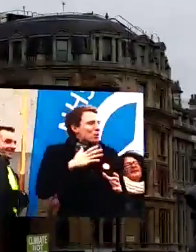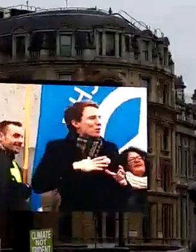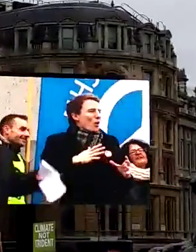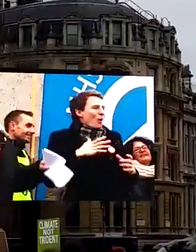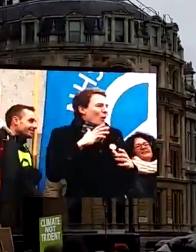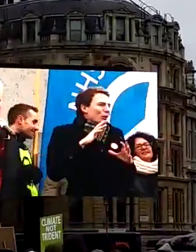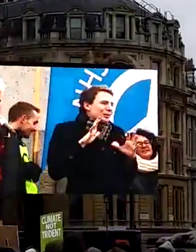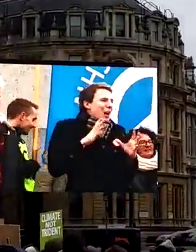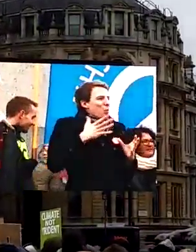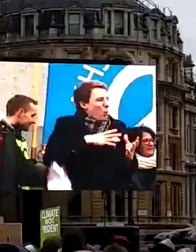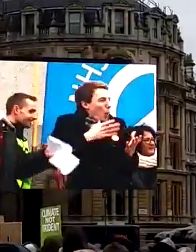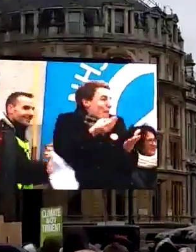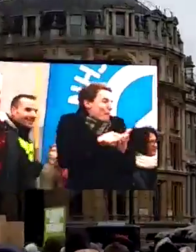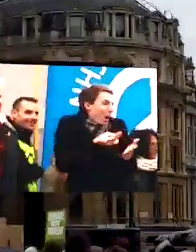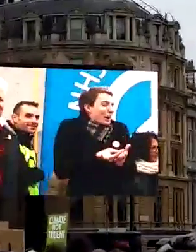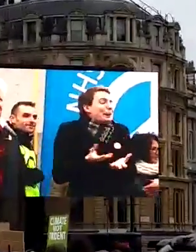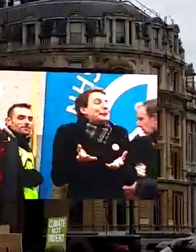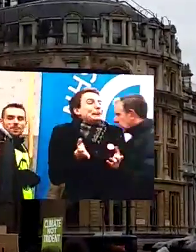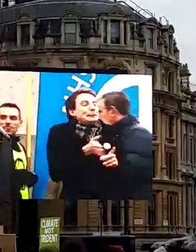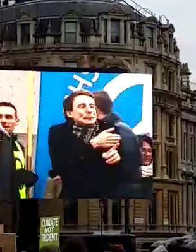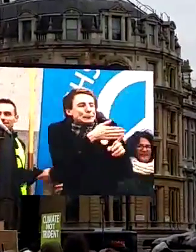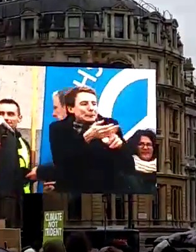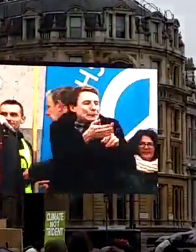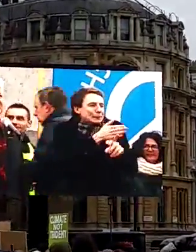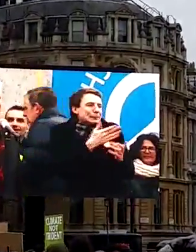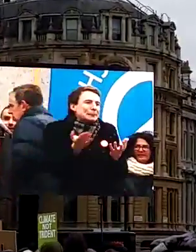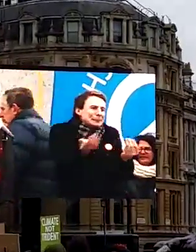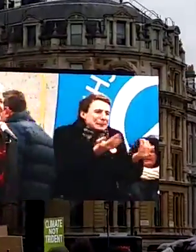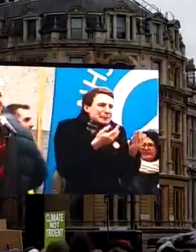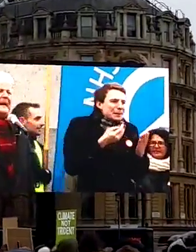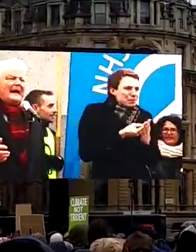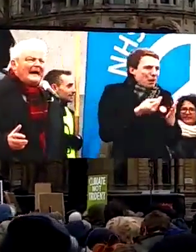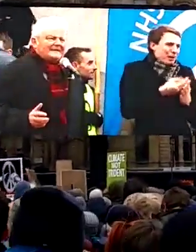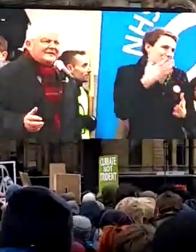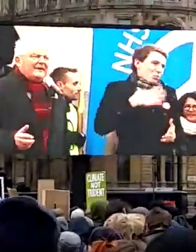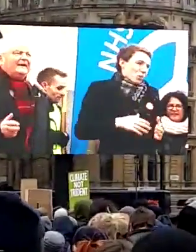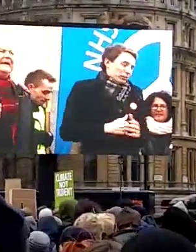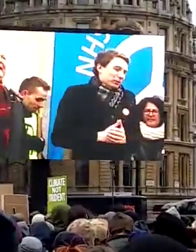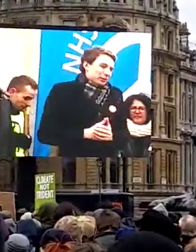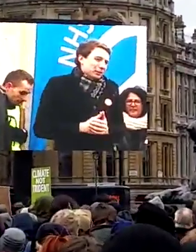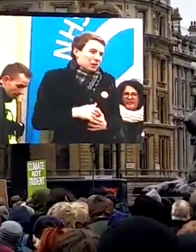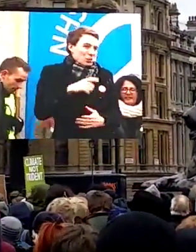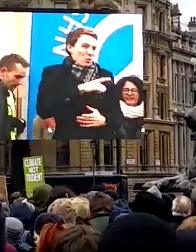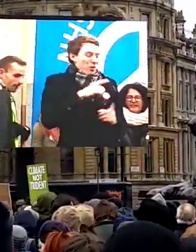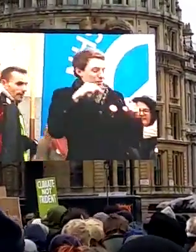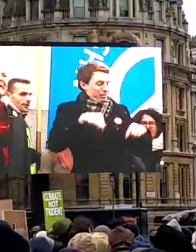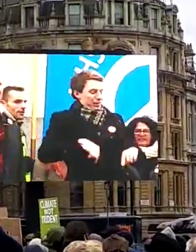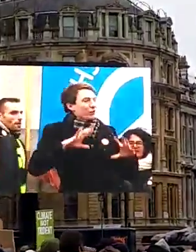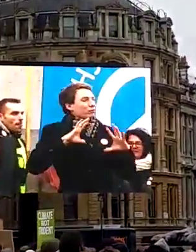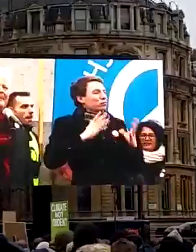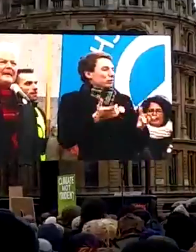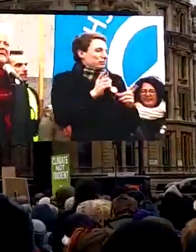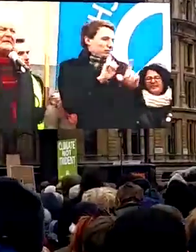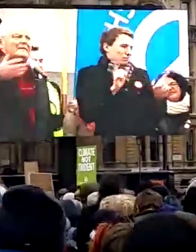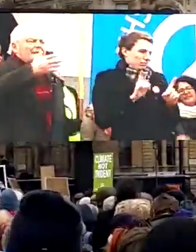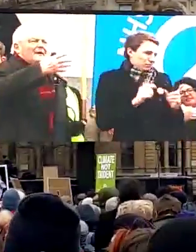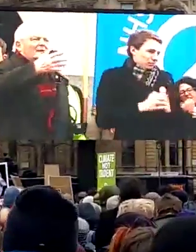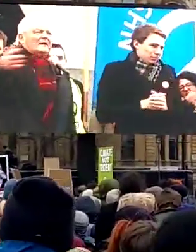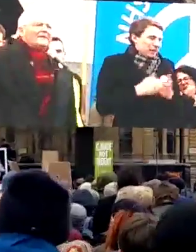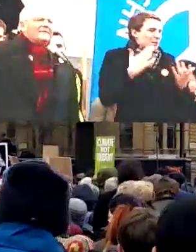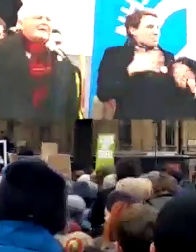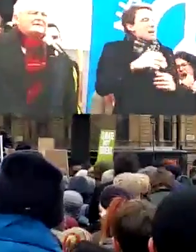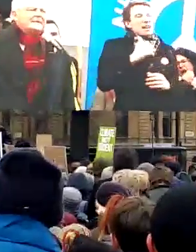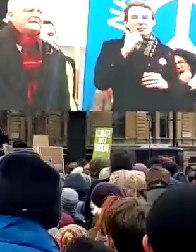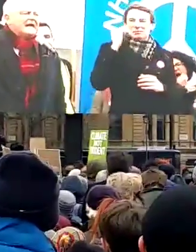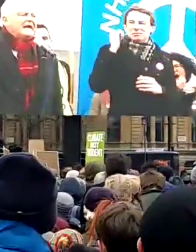squeeze you for money, for cash. None of these things happened by accident. The other day I bought a bus with